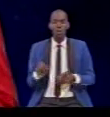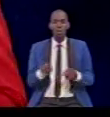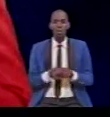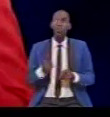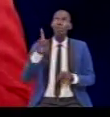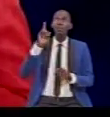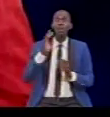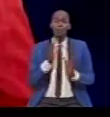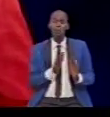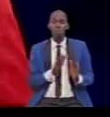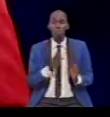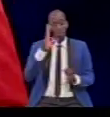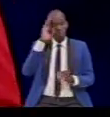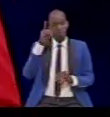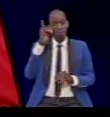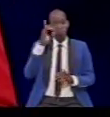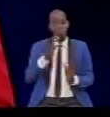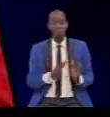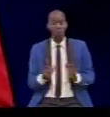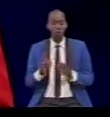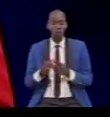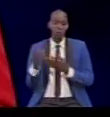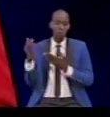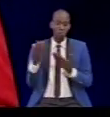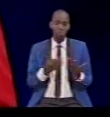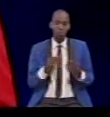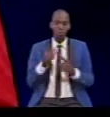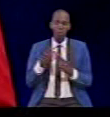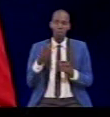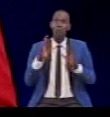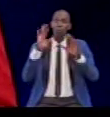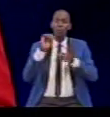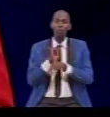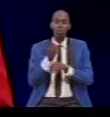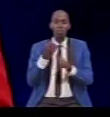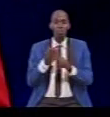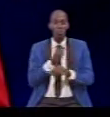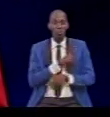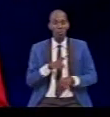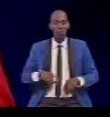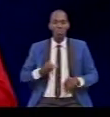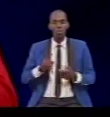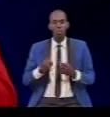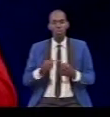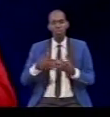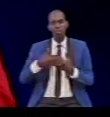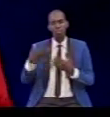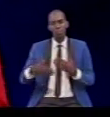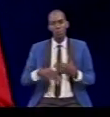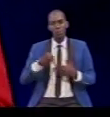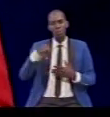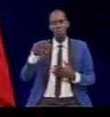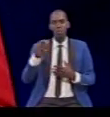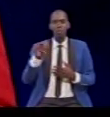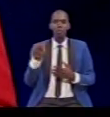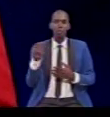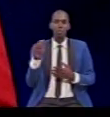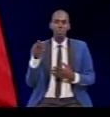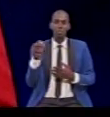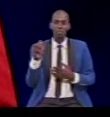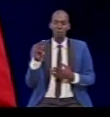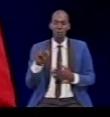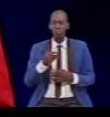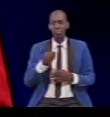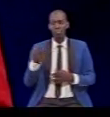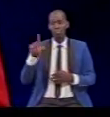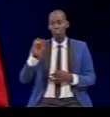prepares to bring us the word of miracles from the Lord, I want to invite Jonathan Lee to lead us in this special